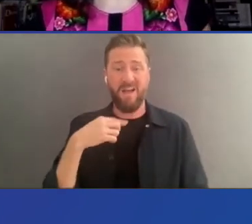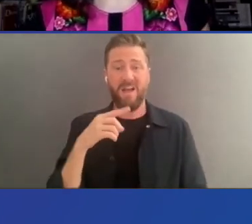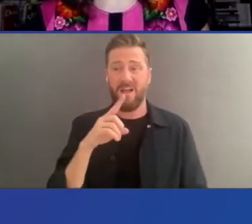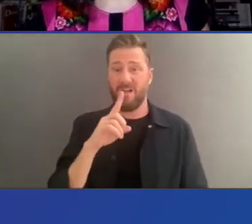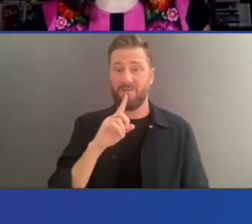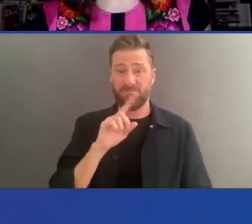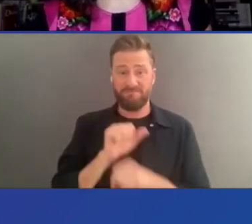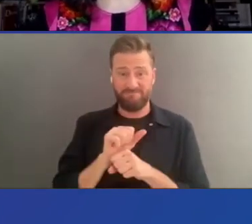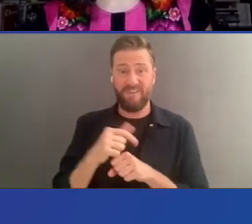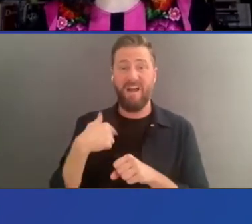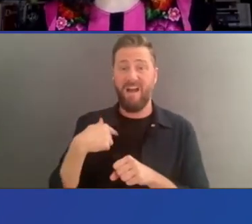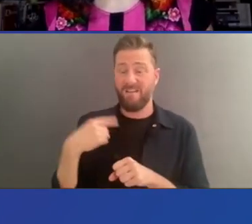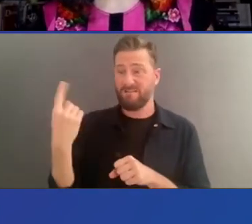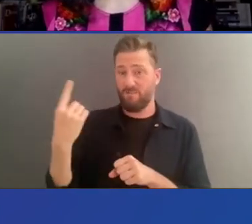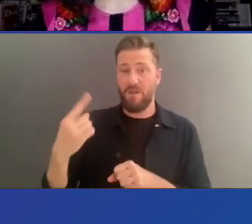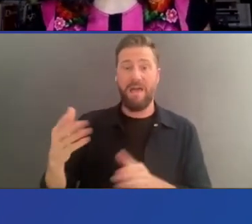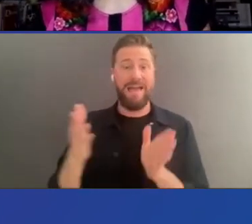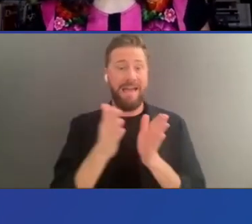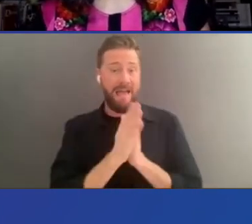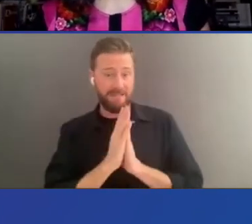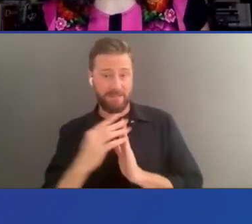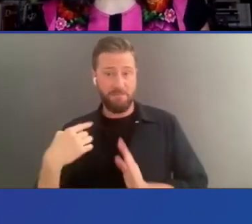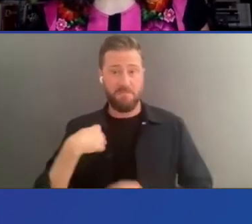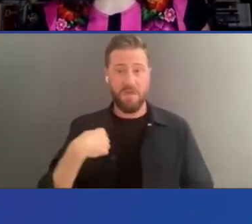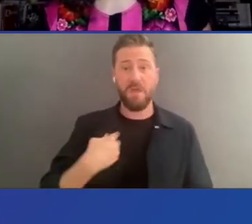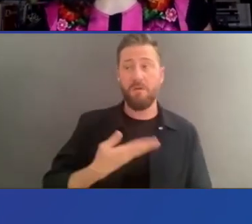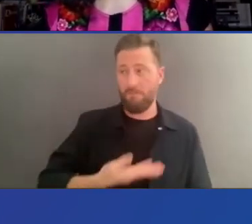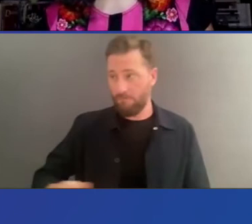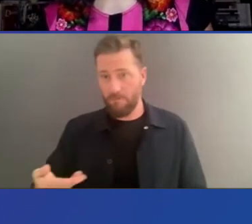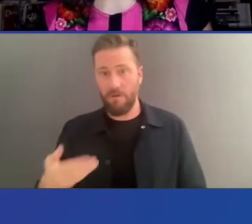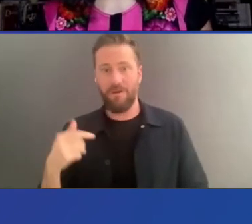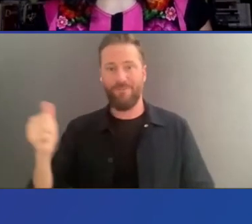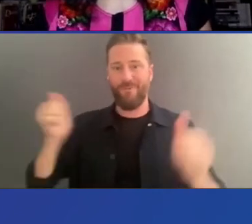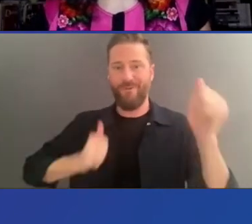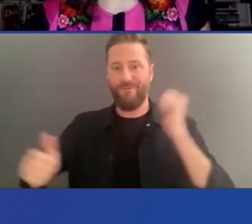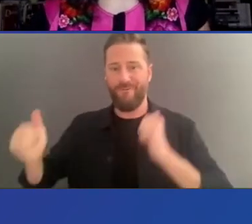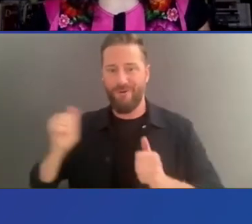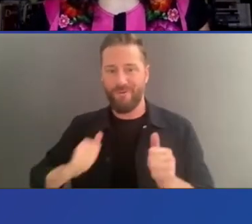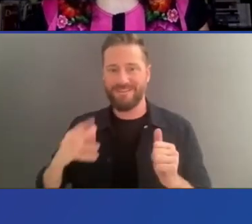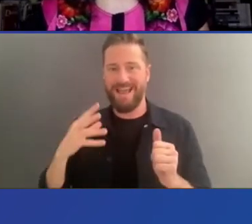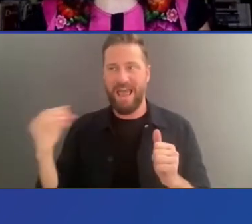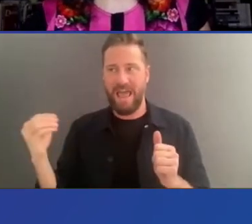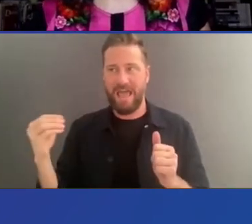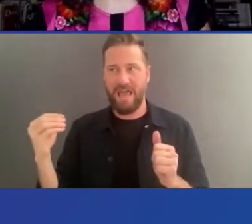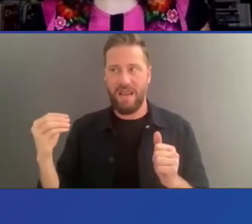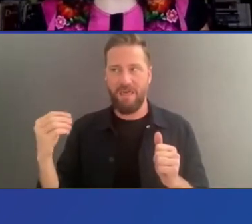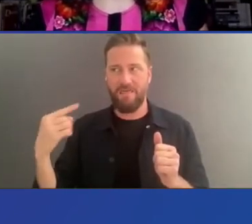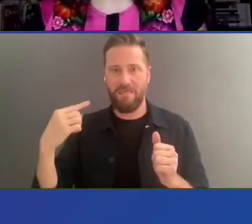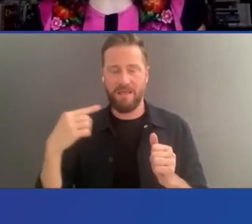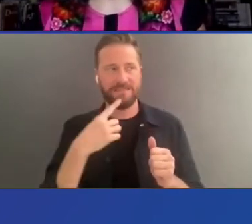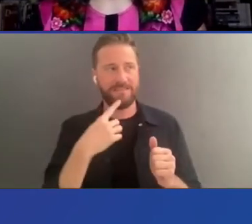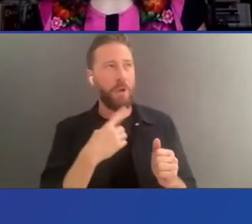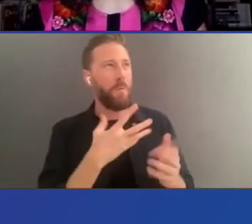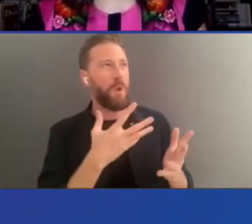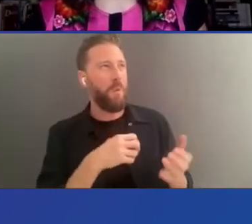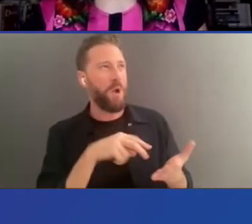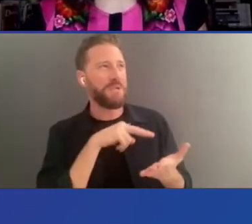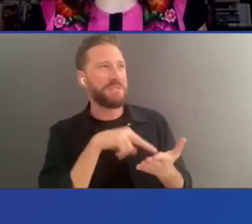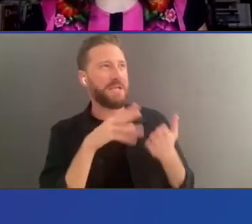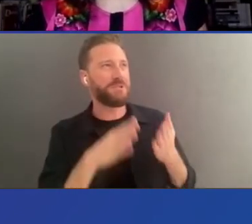been requested to give a performance, and they wanted the dancers to